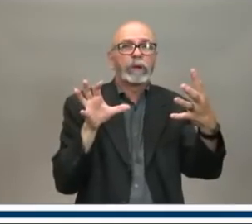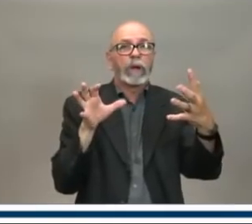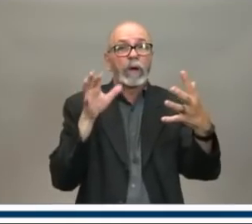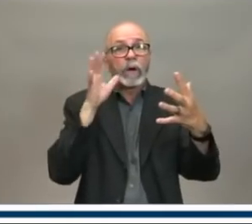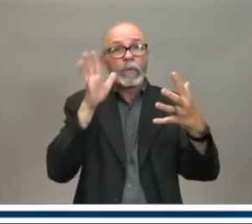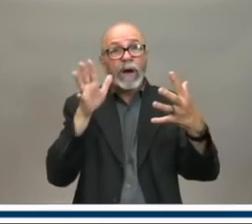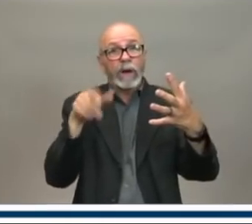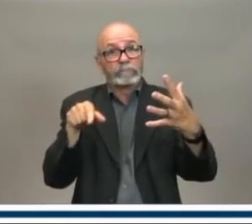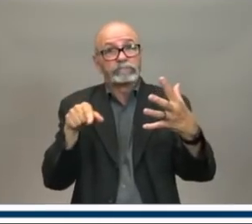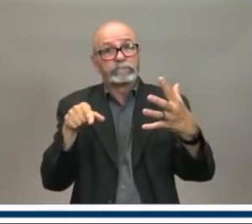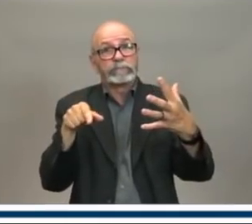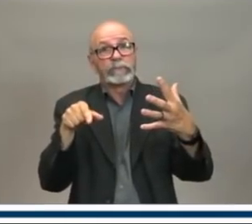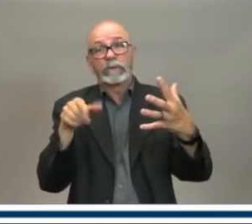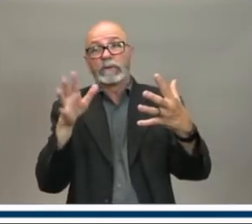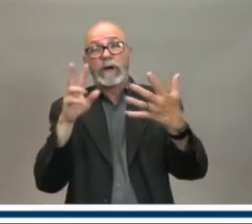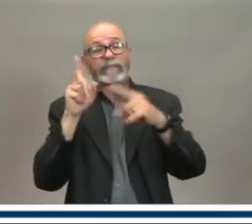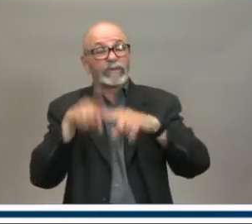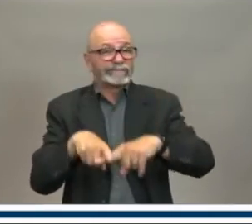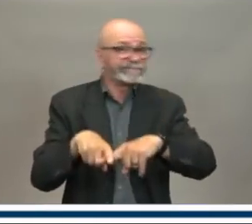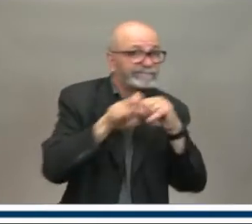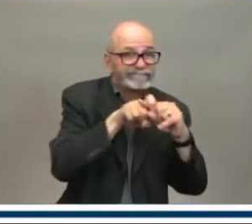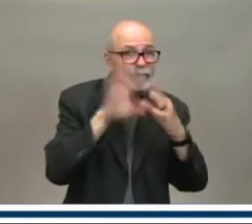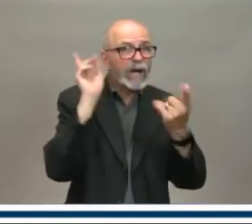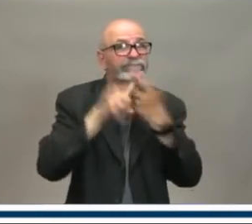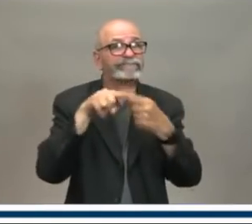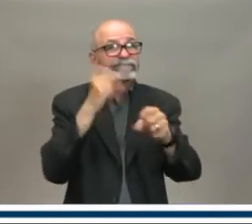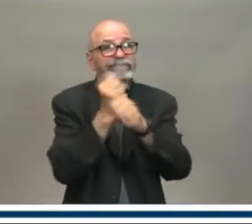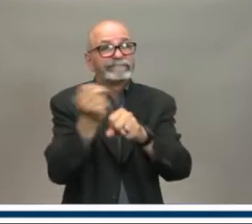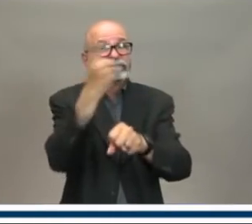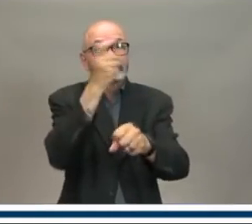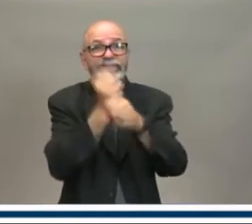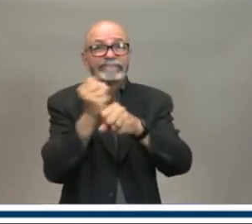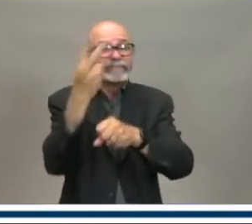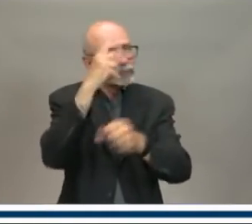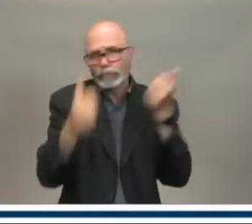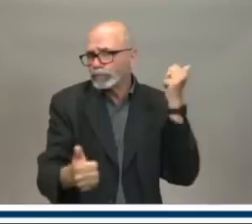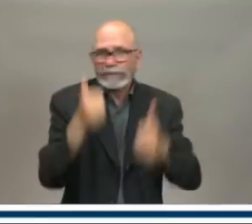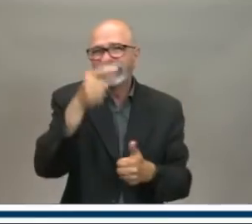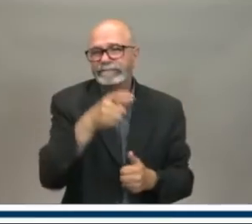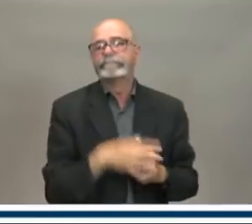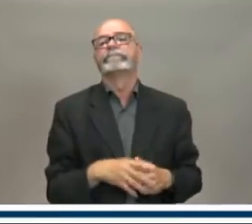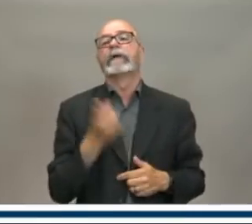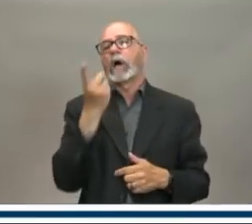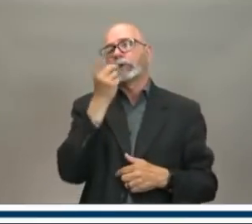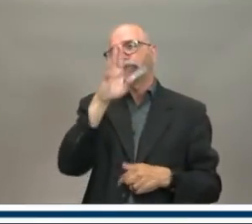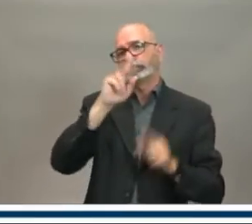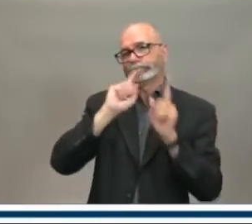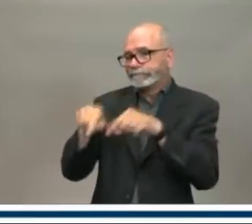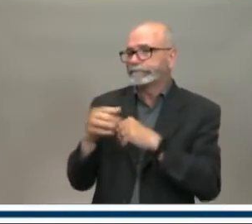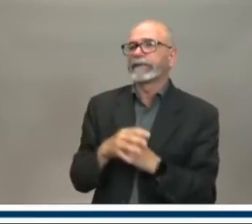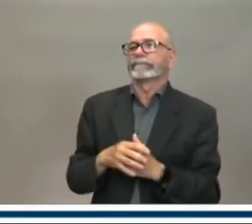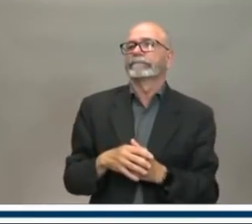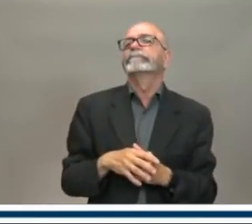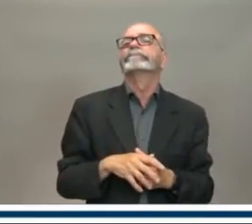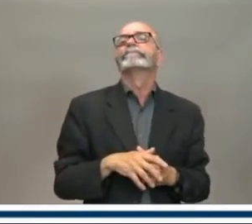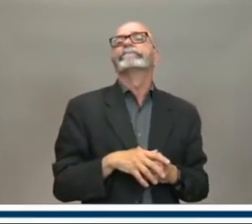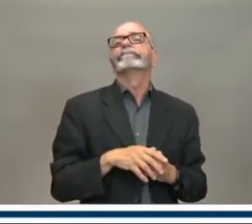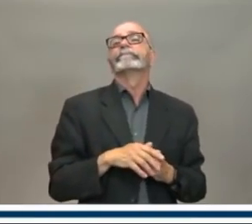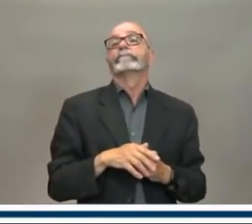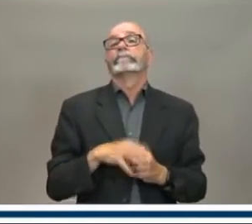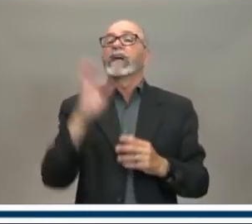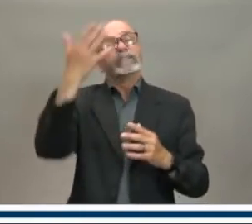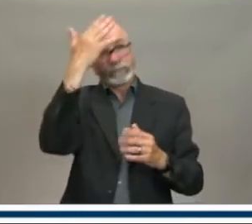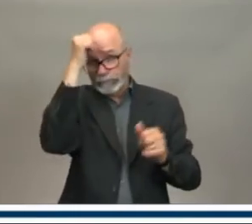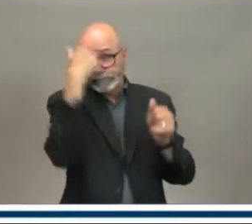year or even beyond? So those are the ones in the public health framework. And again, I guess public health is only one perspective of